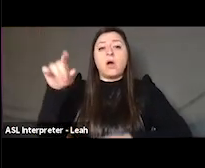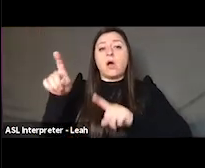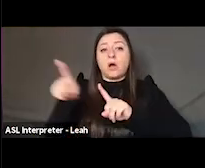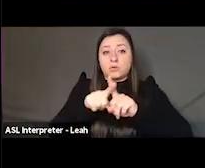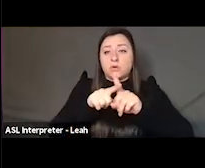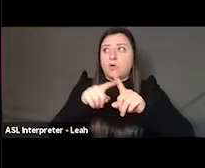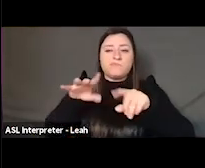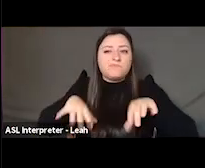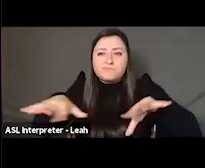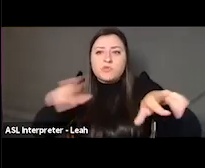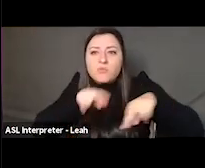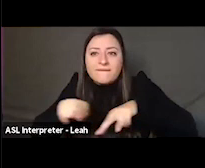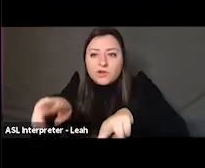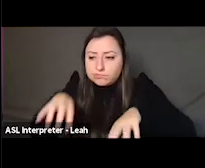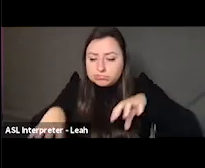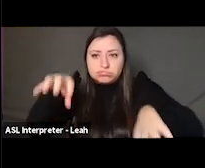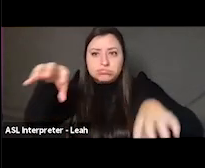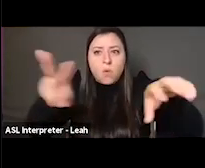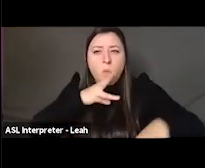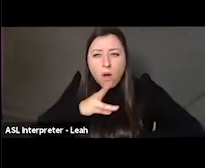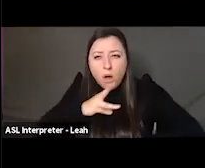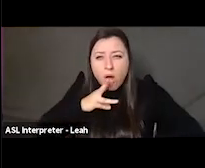riverbanks and places that